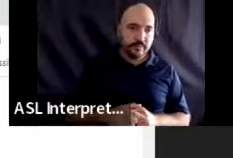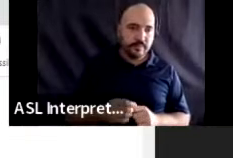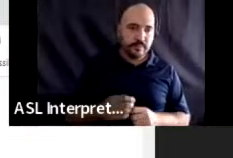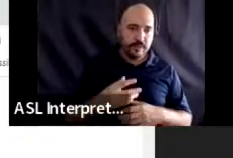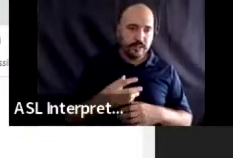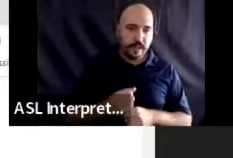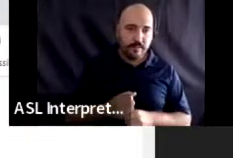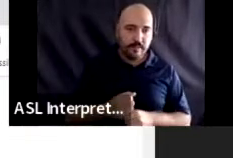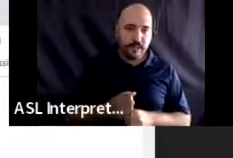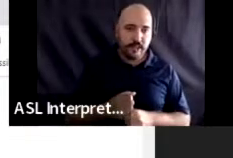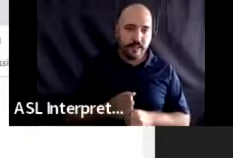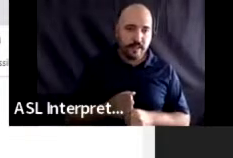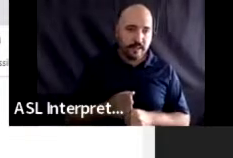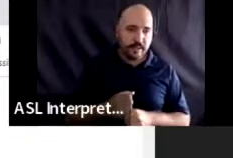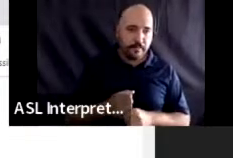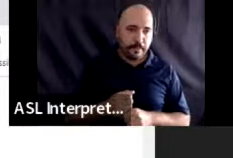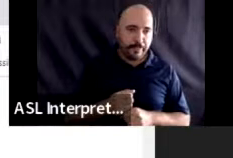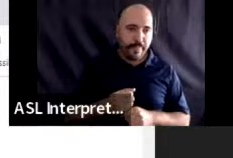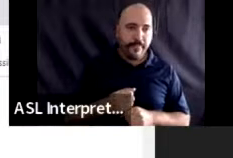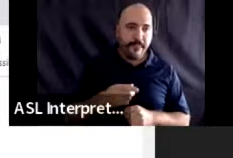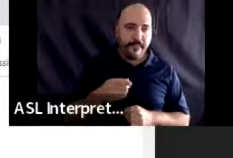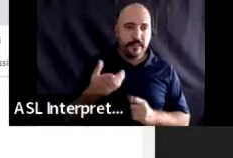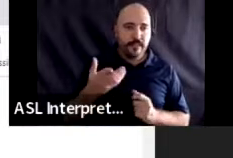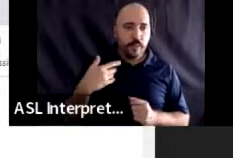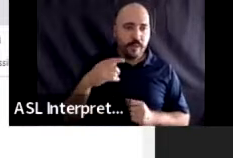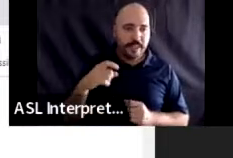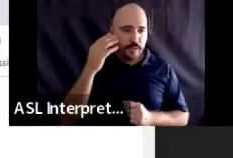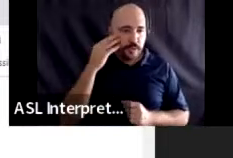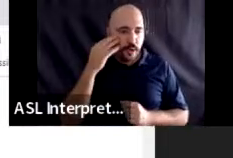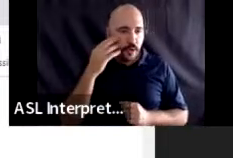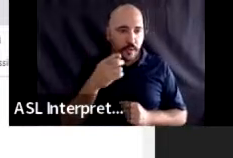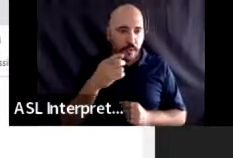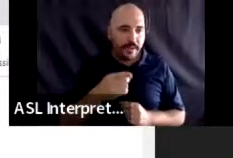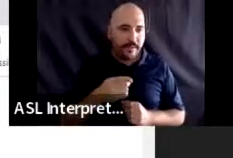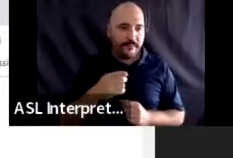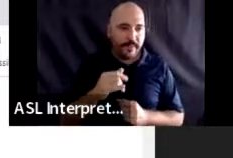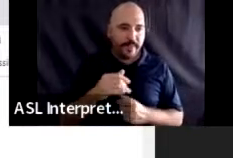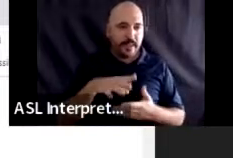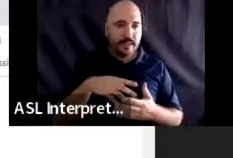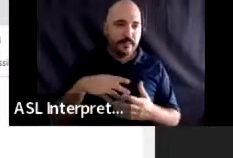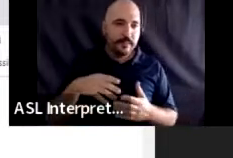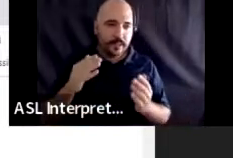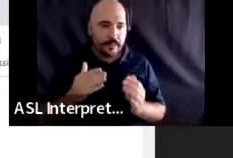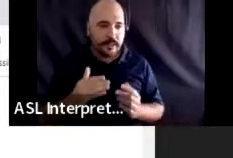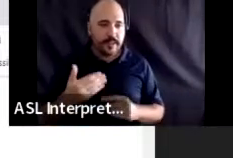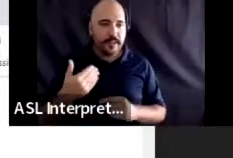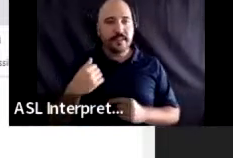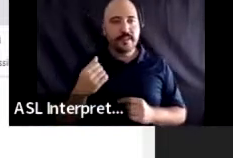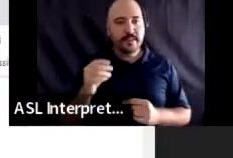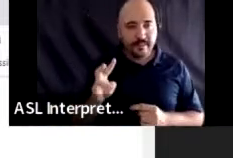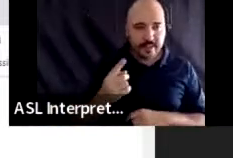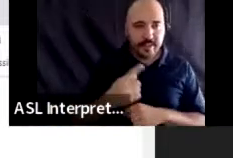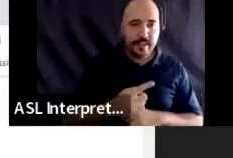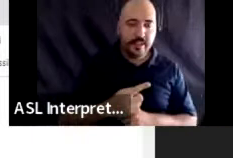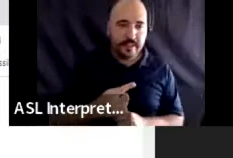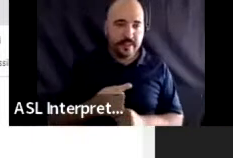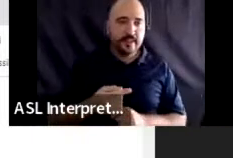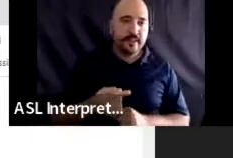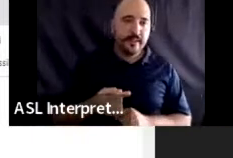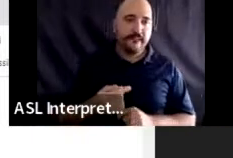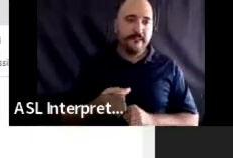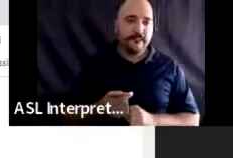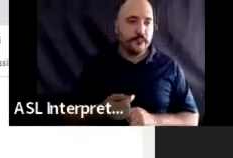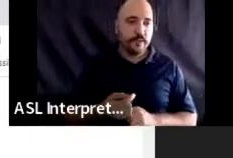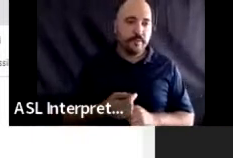level Here's 3. the summary, right? So here's what we need to know. This table compares summary data for the last 7 days to the last 28 days. Okay,